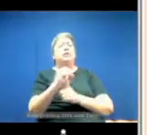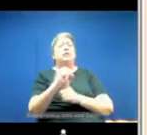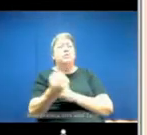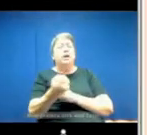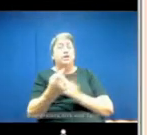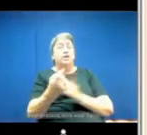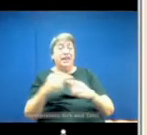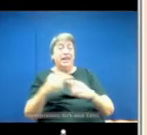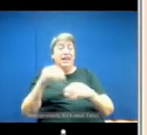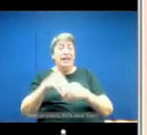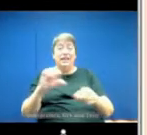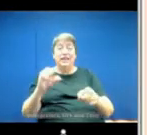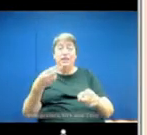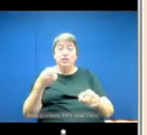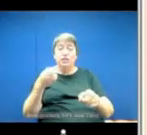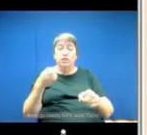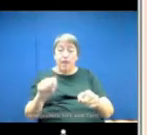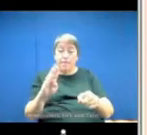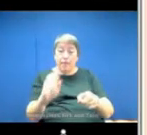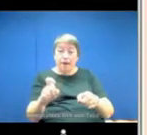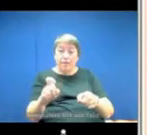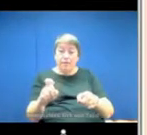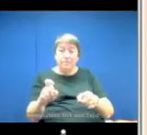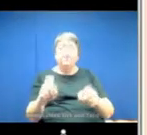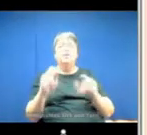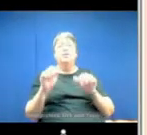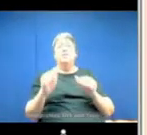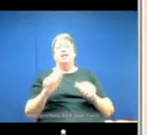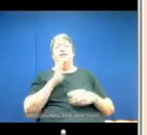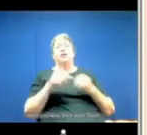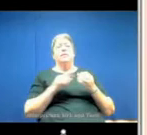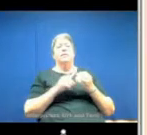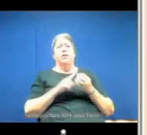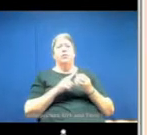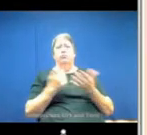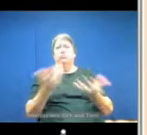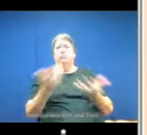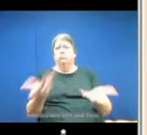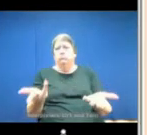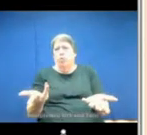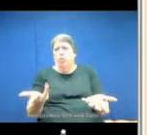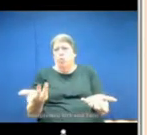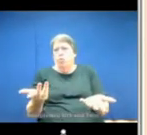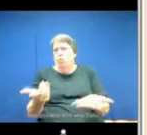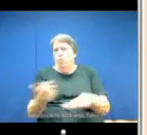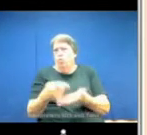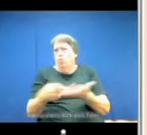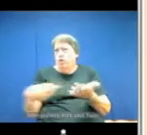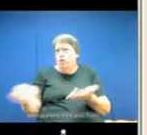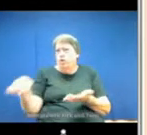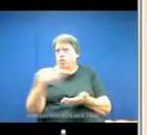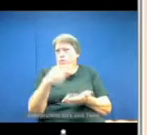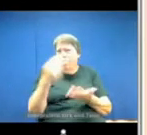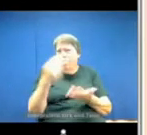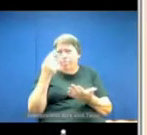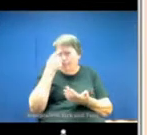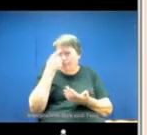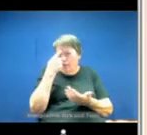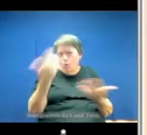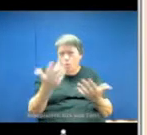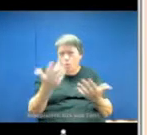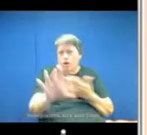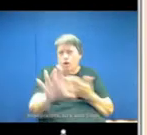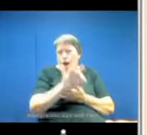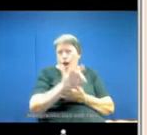we're going to talk about what we would think about the scenario and what are the possible options for the interpreter,